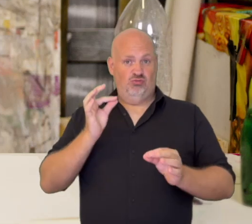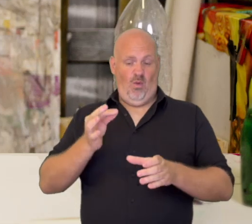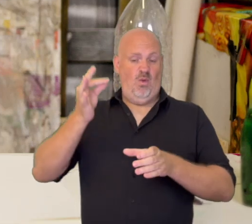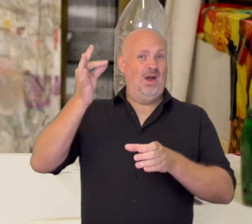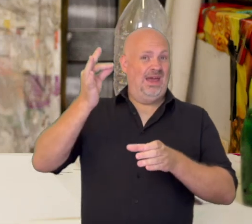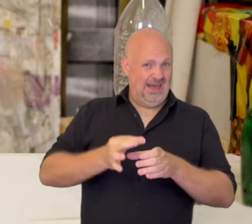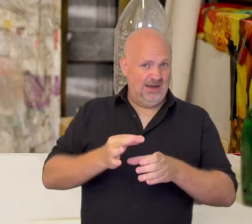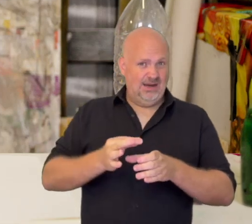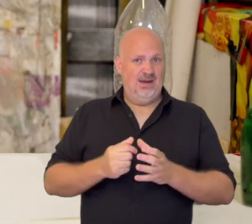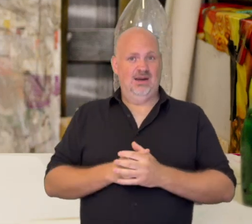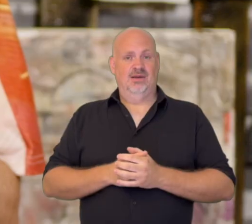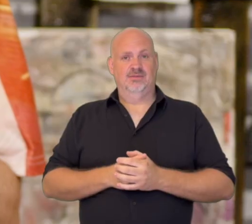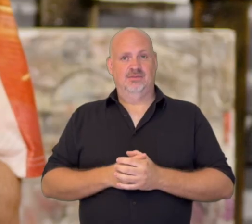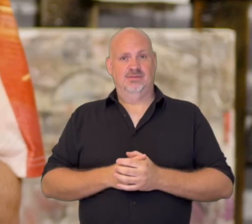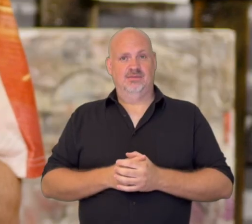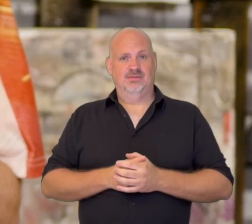straw, put it in,